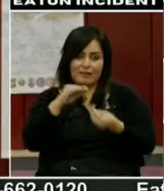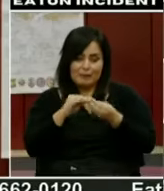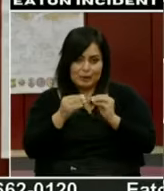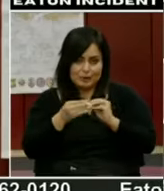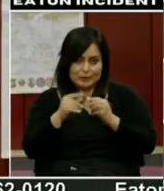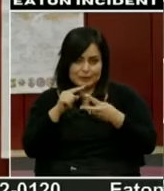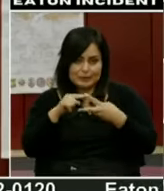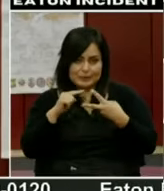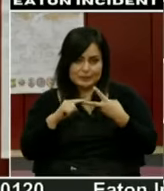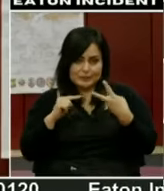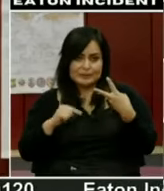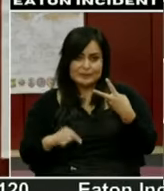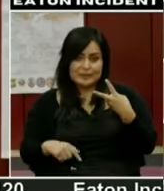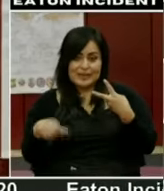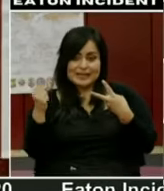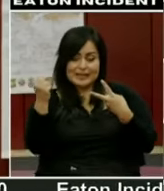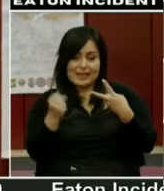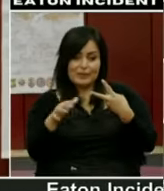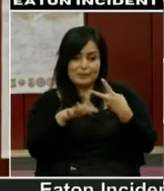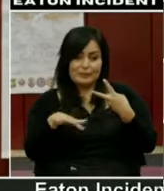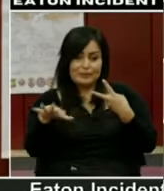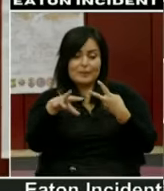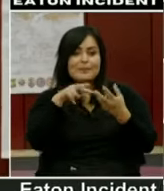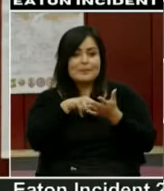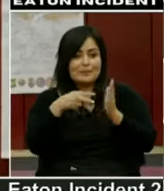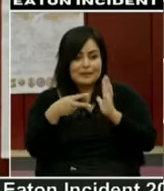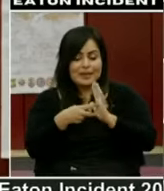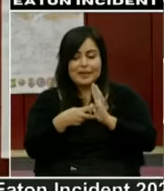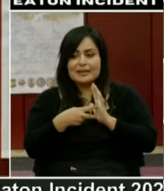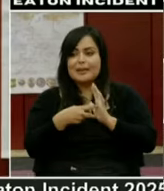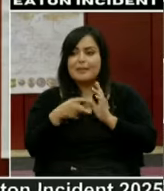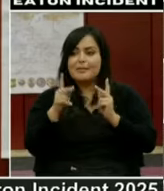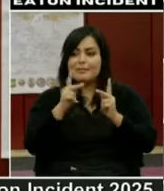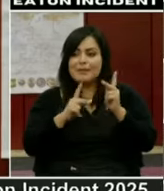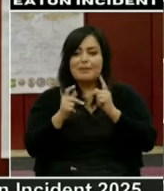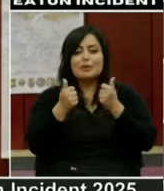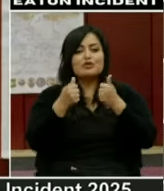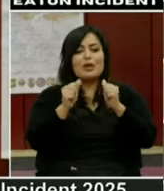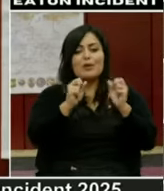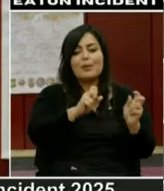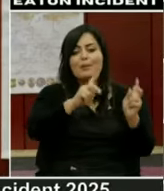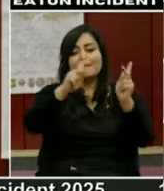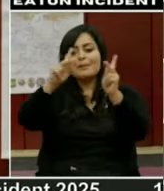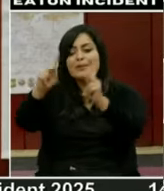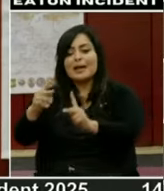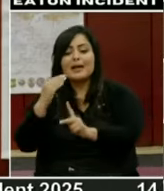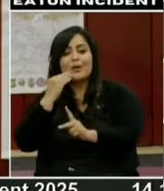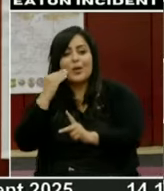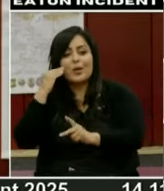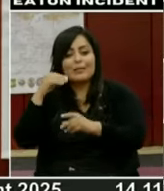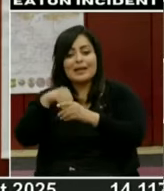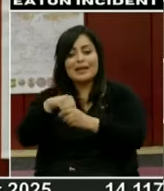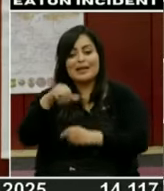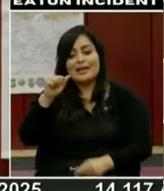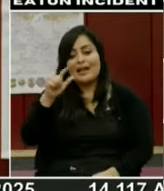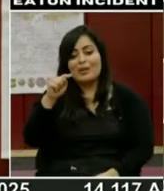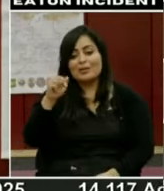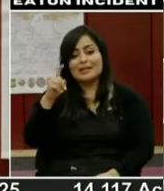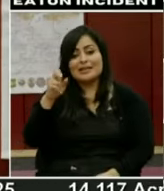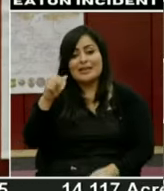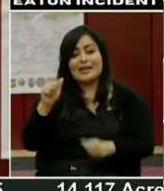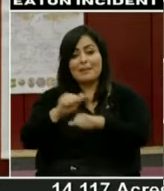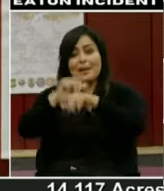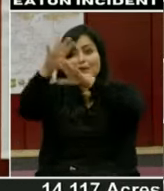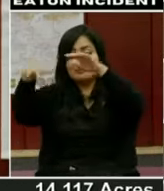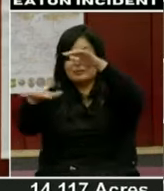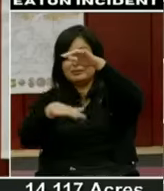is well to the south of us. So the indications that if you are trying to repopulate, particularly in the Altadena foothills, the likelihood